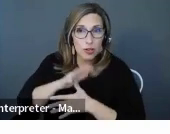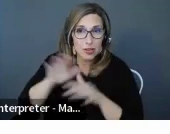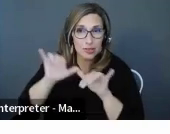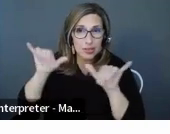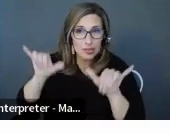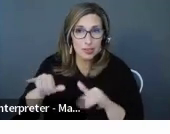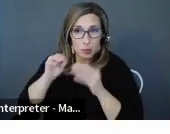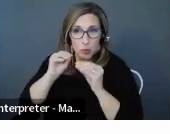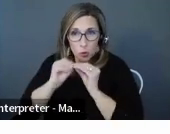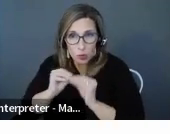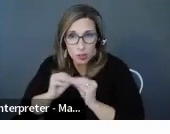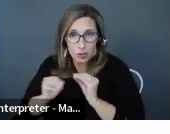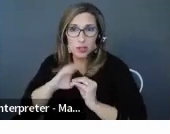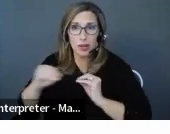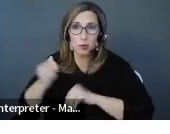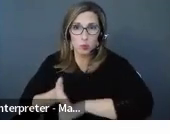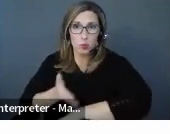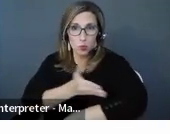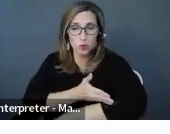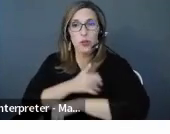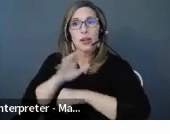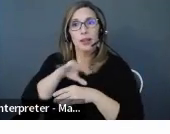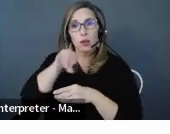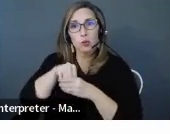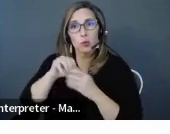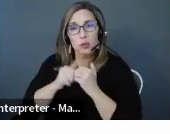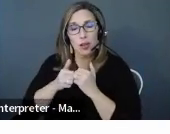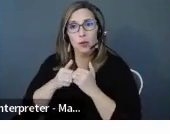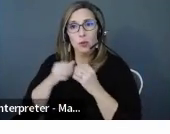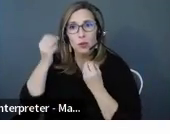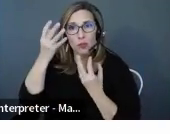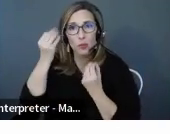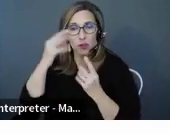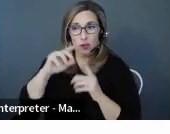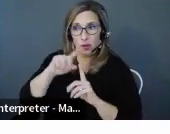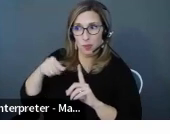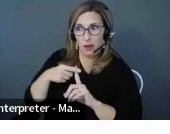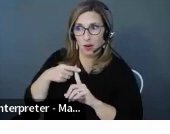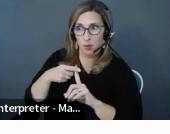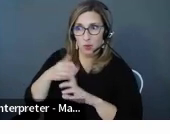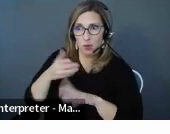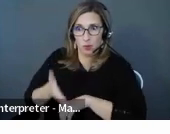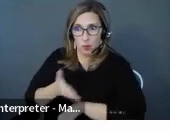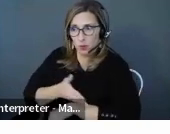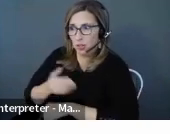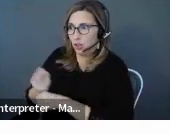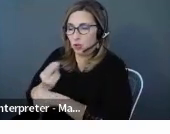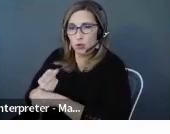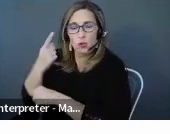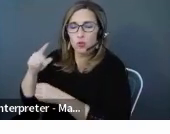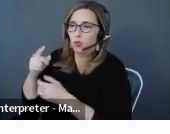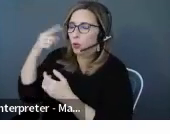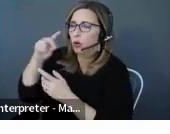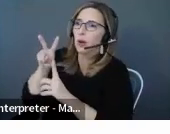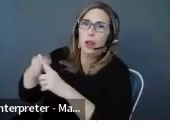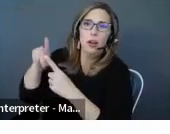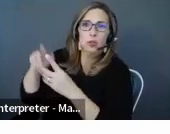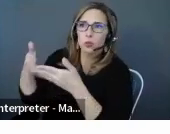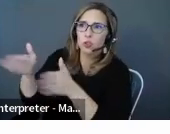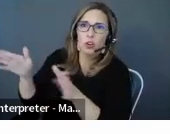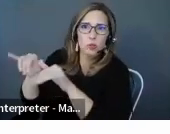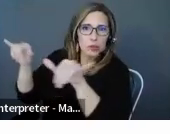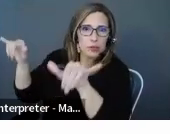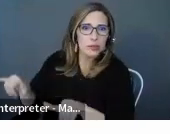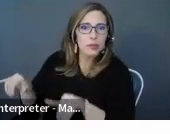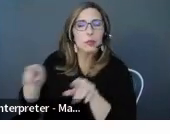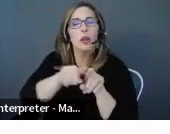improvements, and this includes how information about performance is used to identify and prioritize areas for system improvement, and the